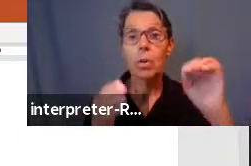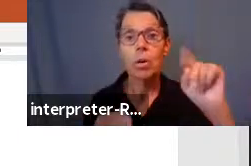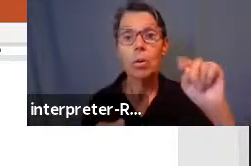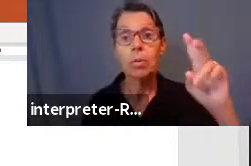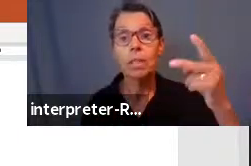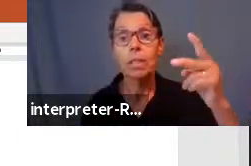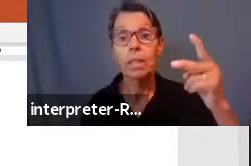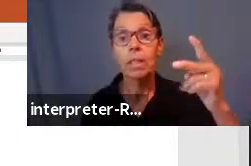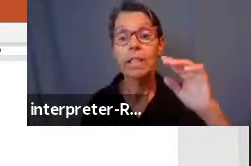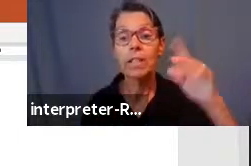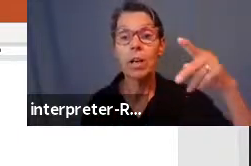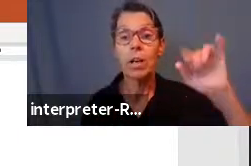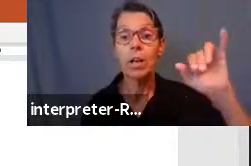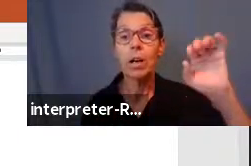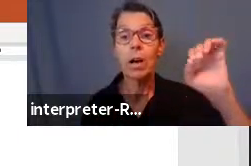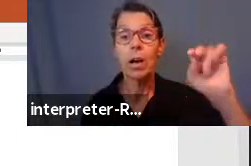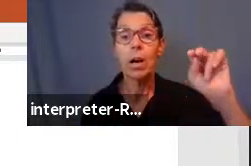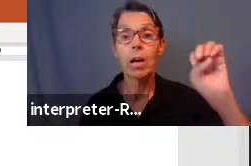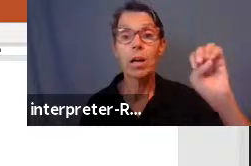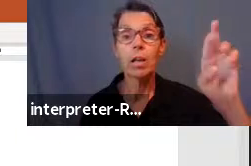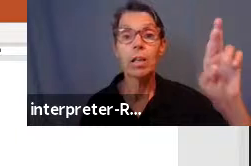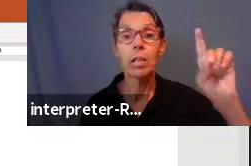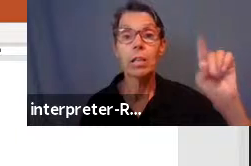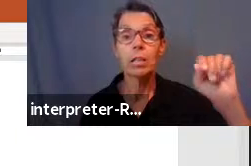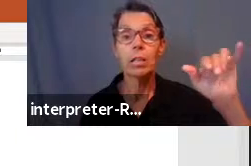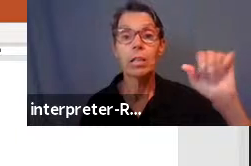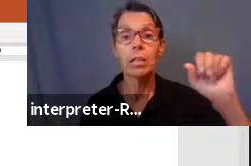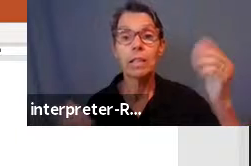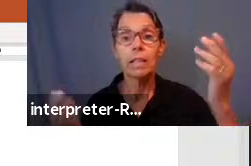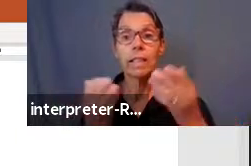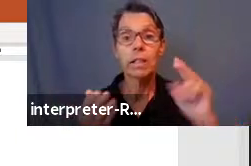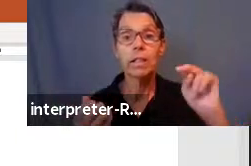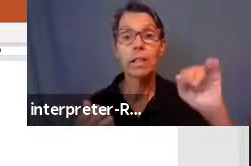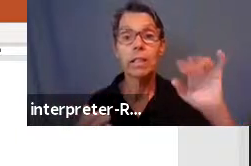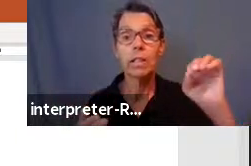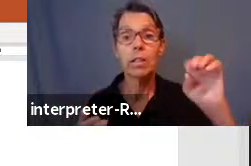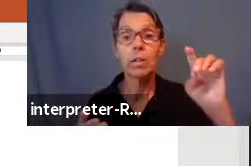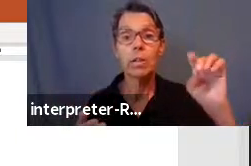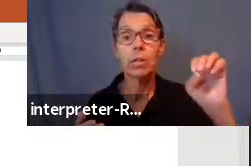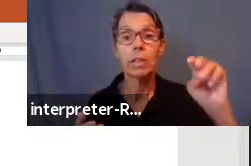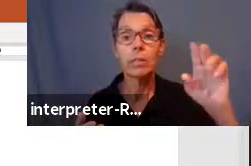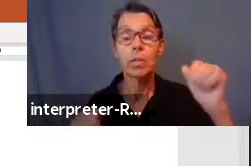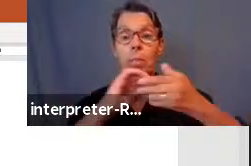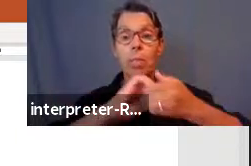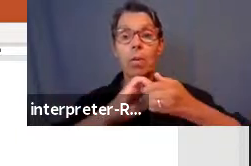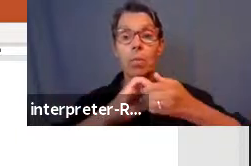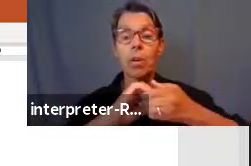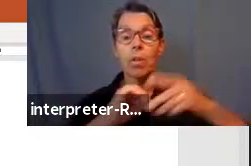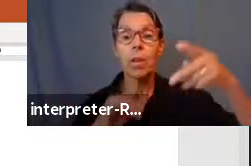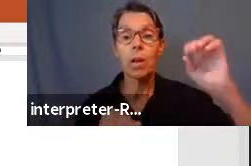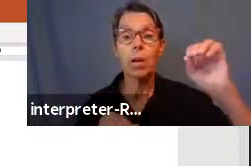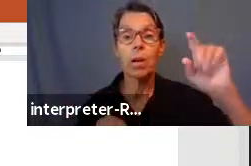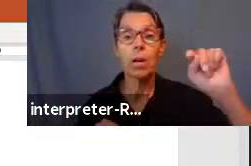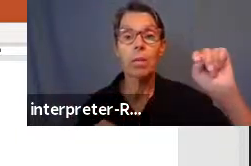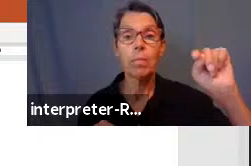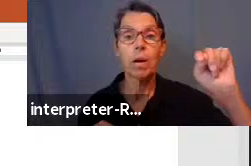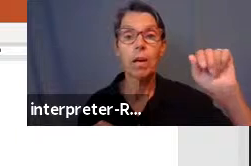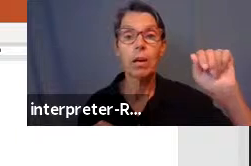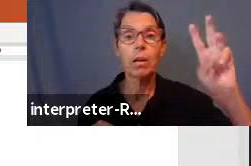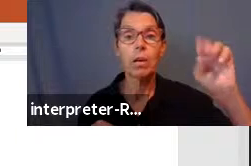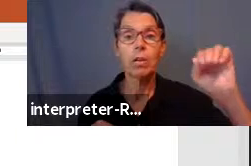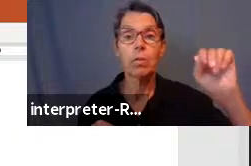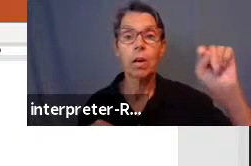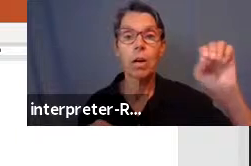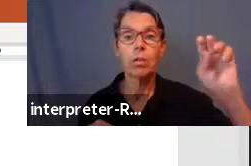our Pioneer Days. And we have partnered with the Potawatomi and Osage tribal